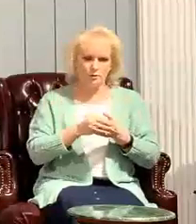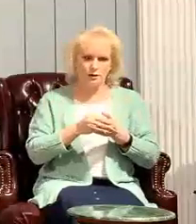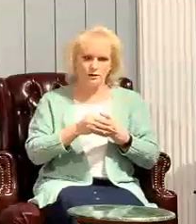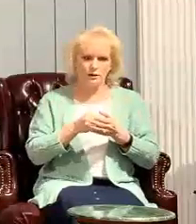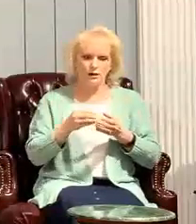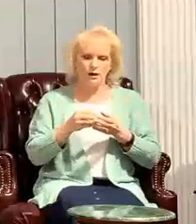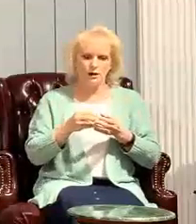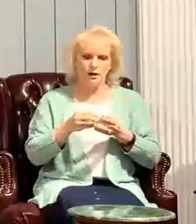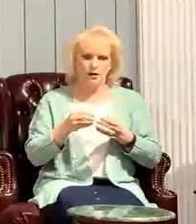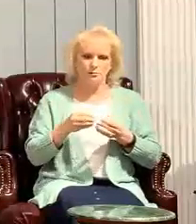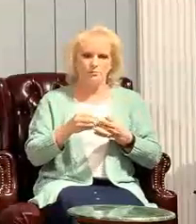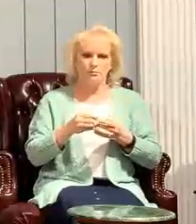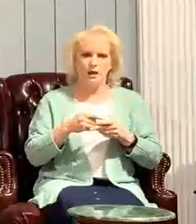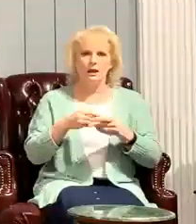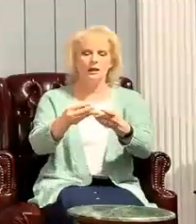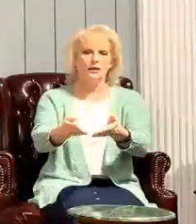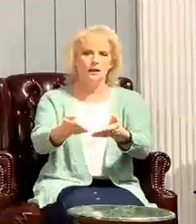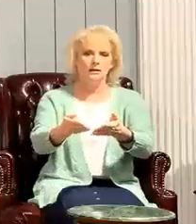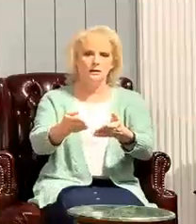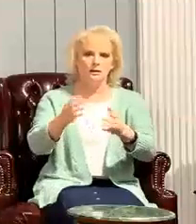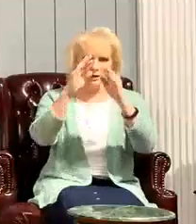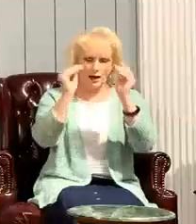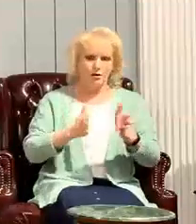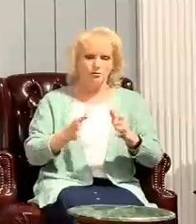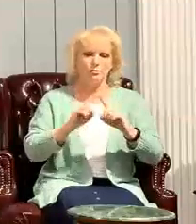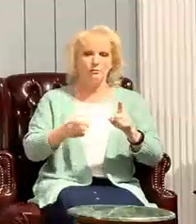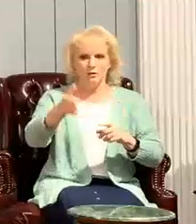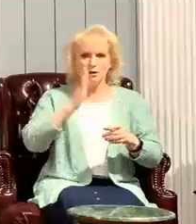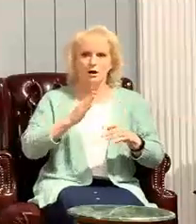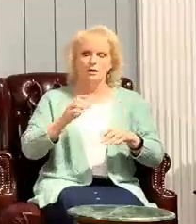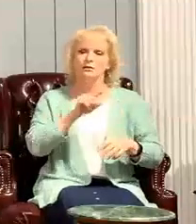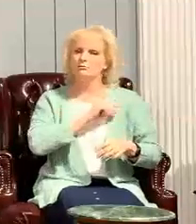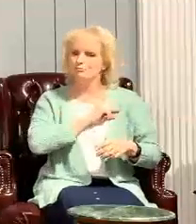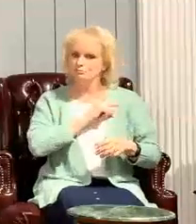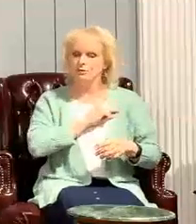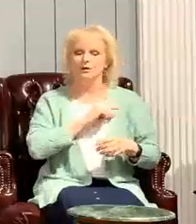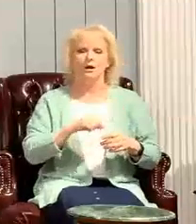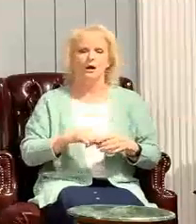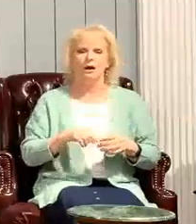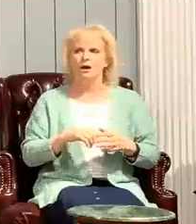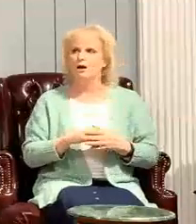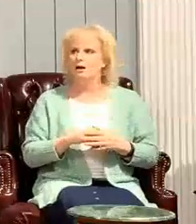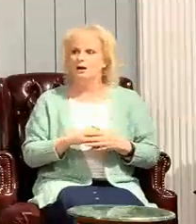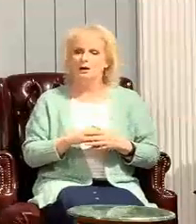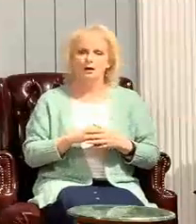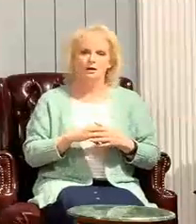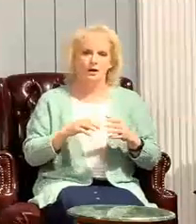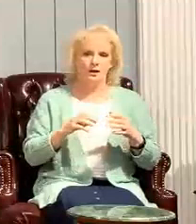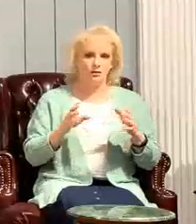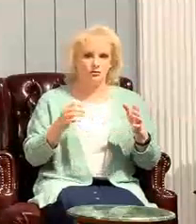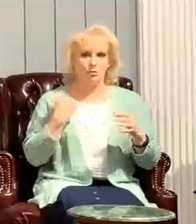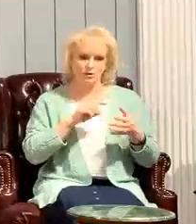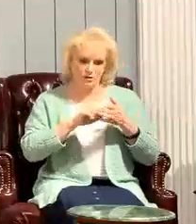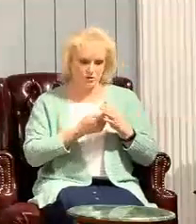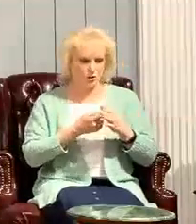lending house. One time. God got me under such conviction. I'm going to tell the story. I've told it before. I'm going to tell it again. So we were starting a